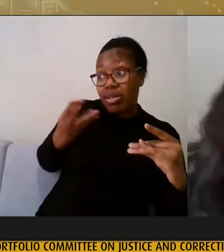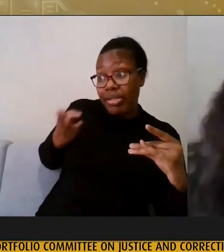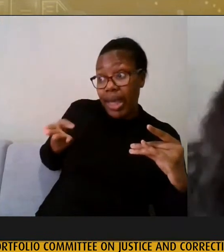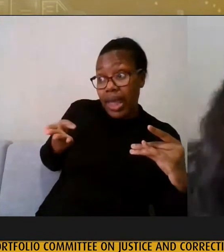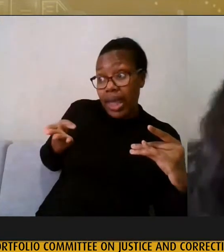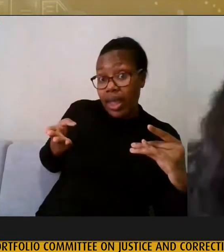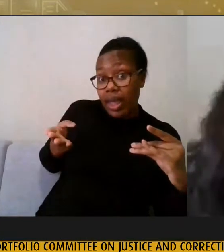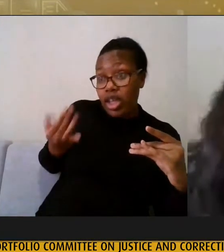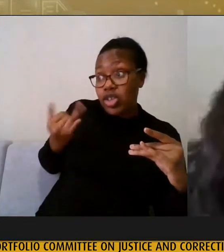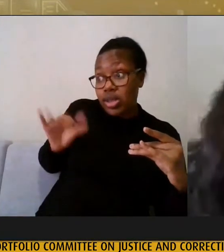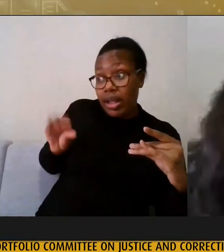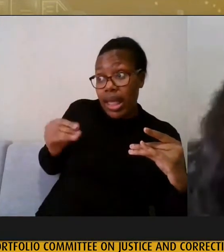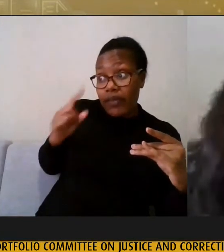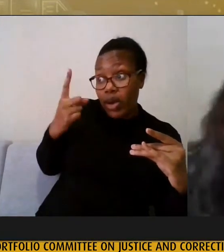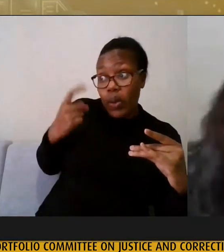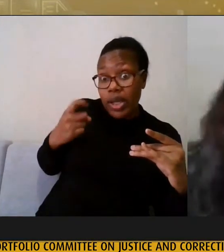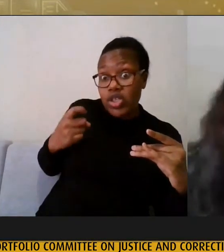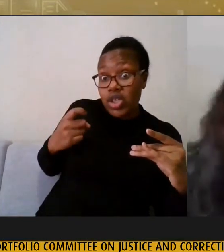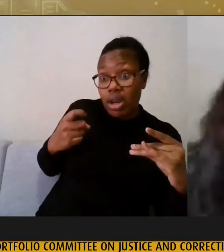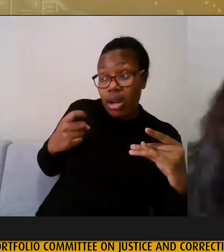have a question you'd like to ask?